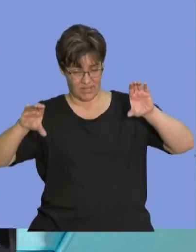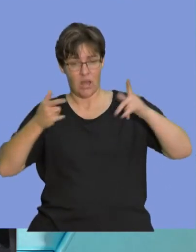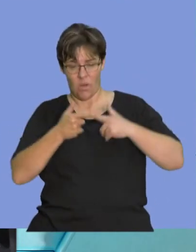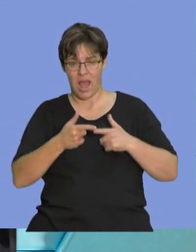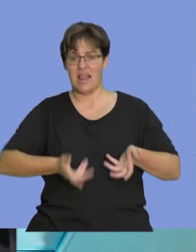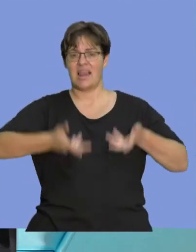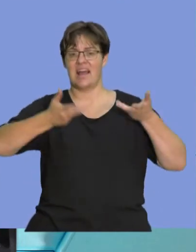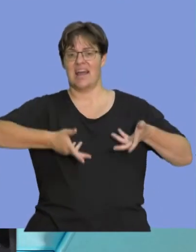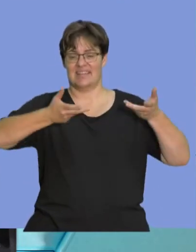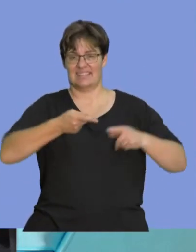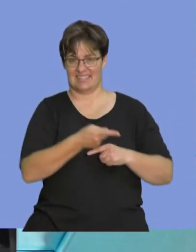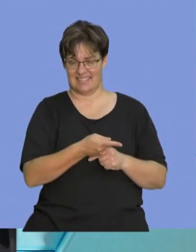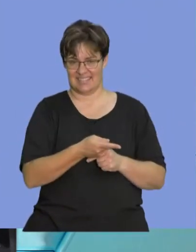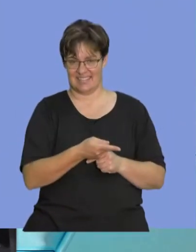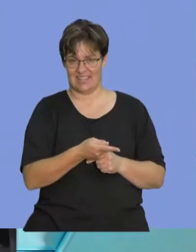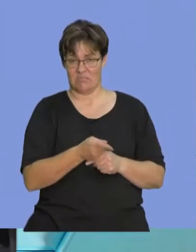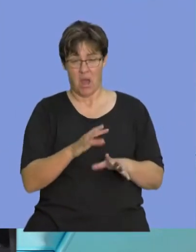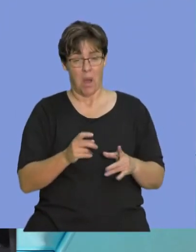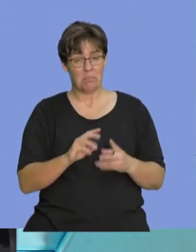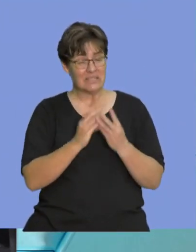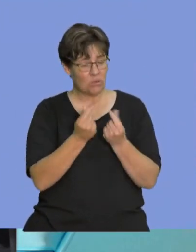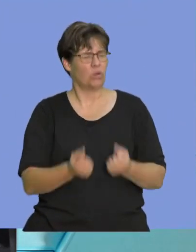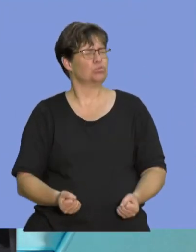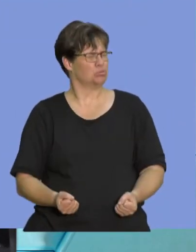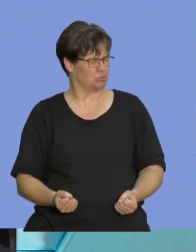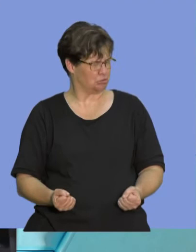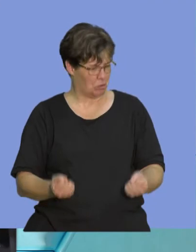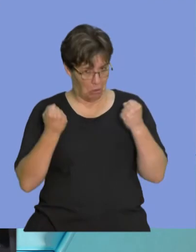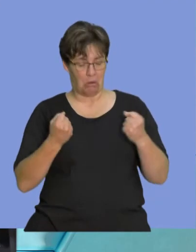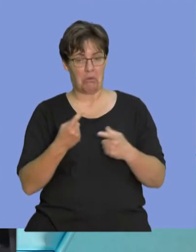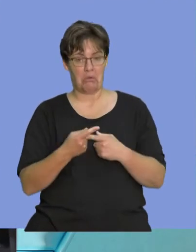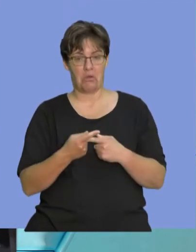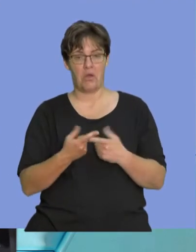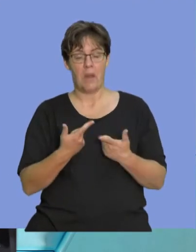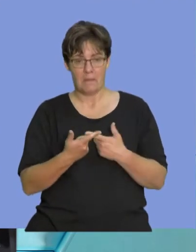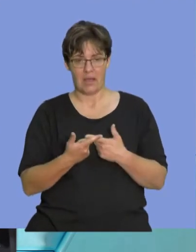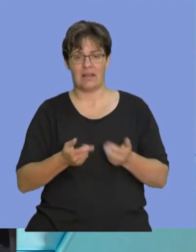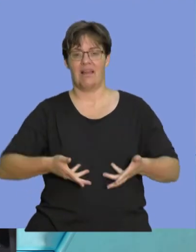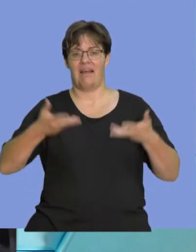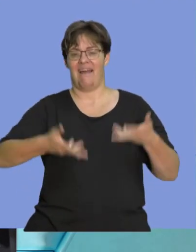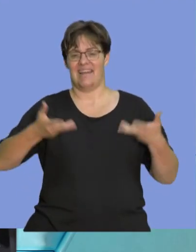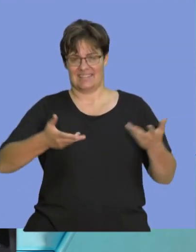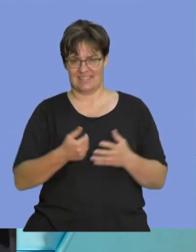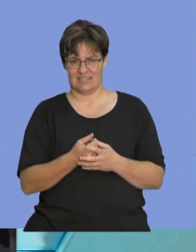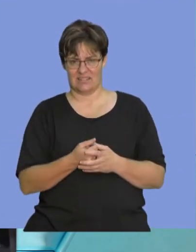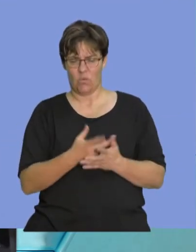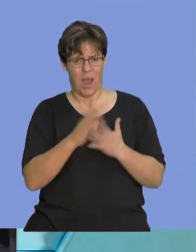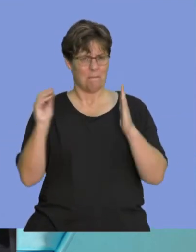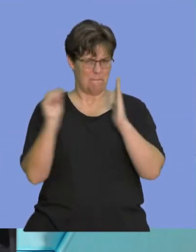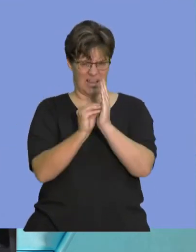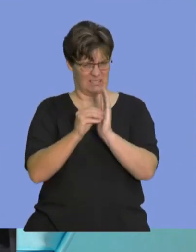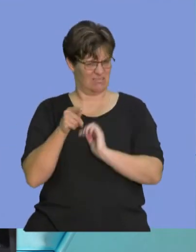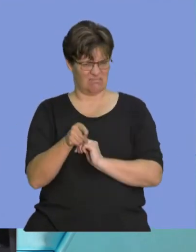its physical properties, that it is a strong material which is low density and it is lighter. Okay, what about